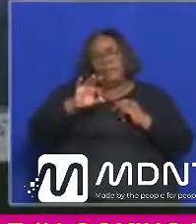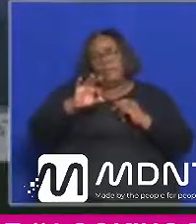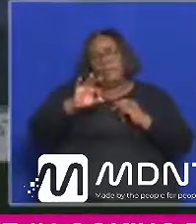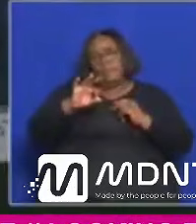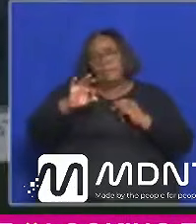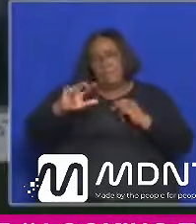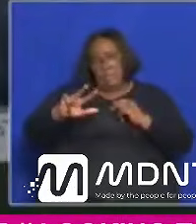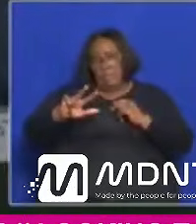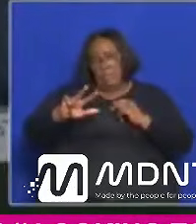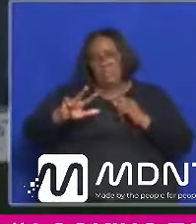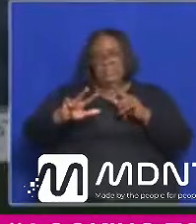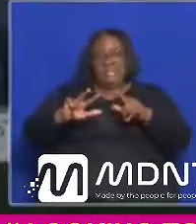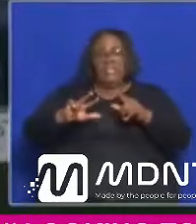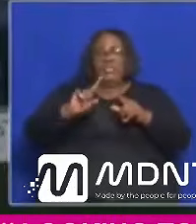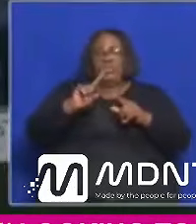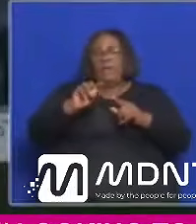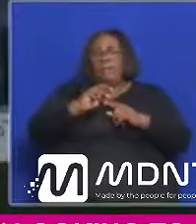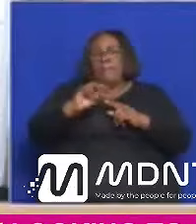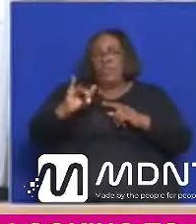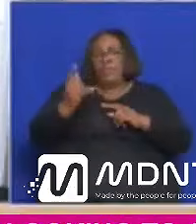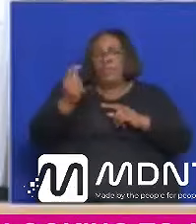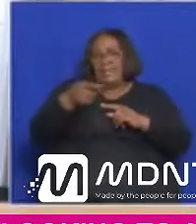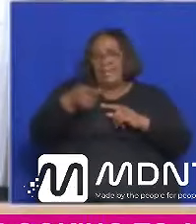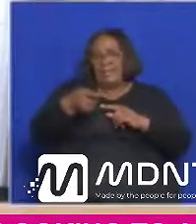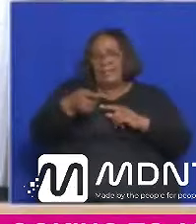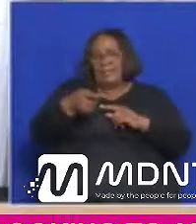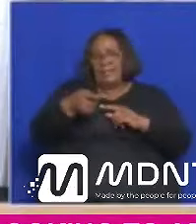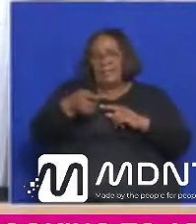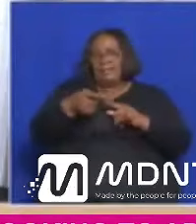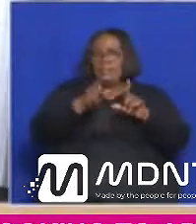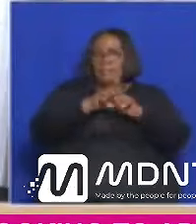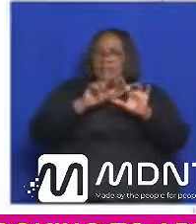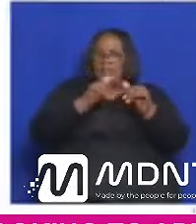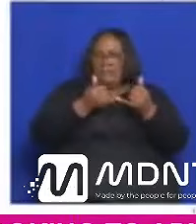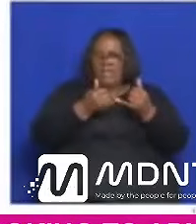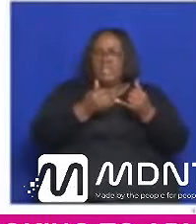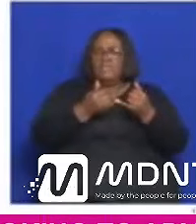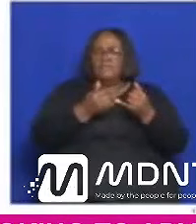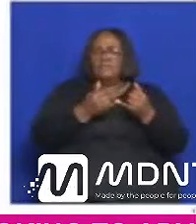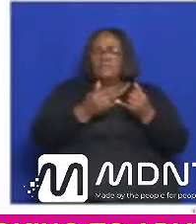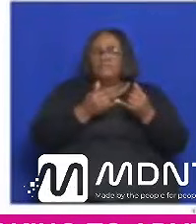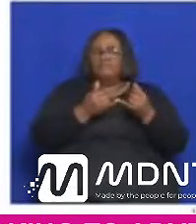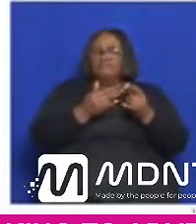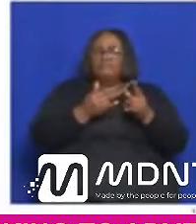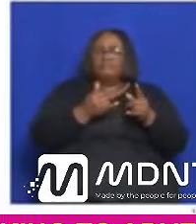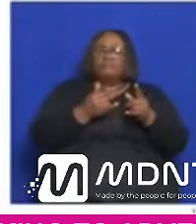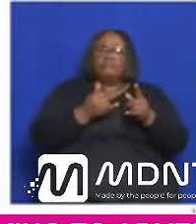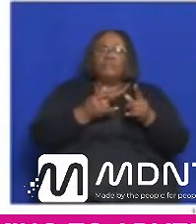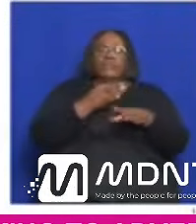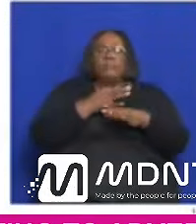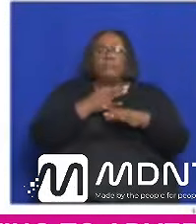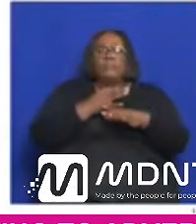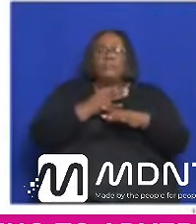1 million rand payment made to the same company of Mr. Mutsumi